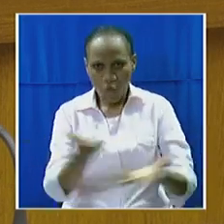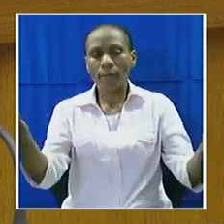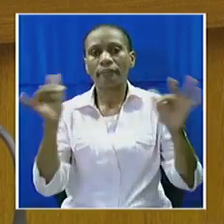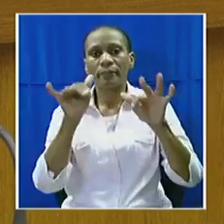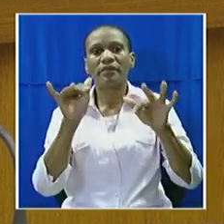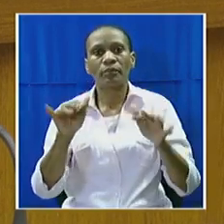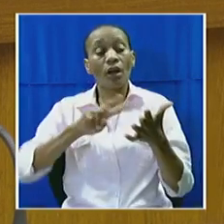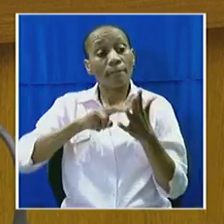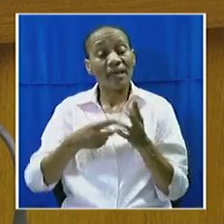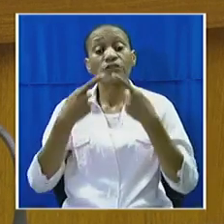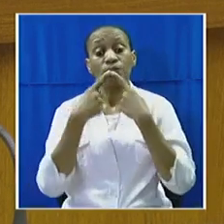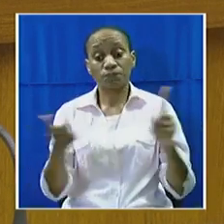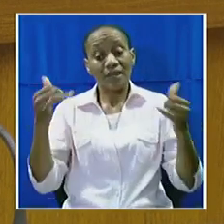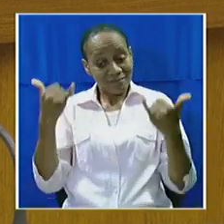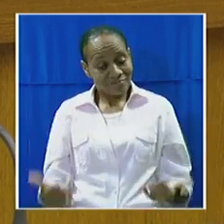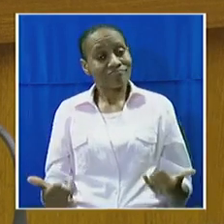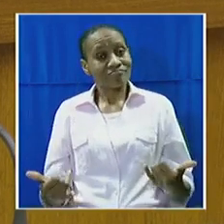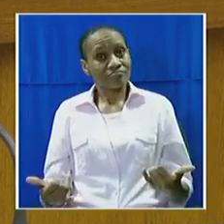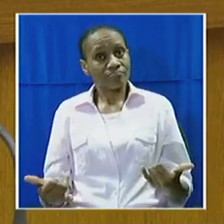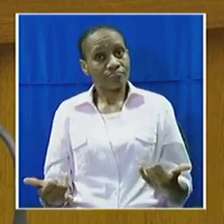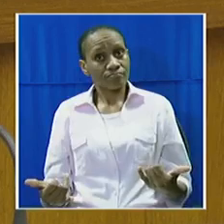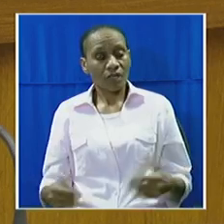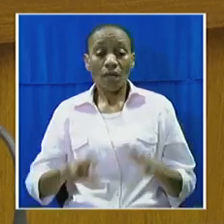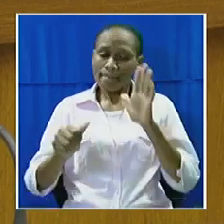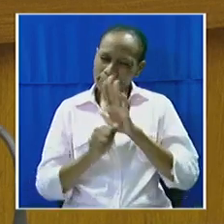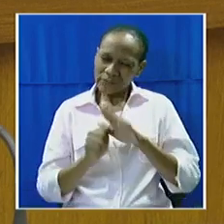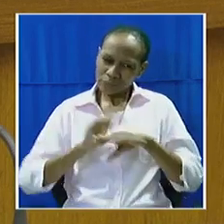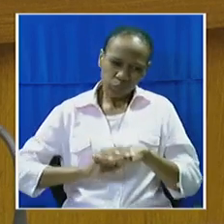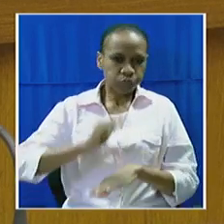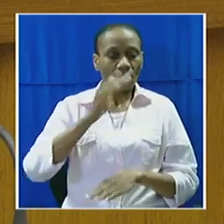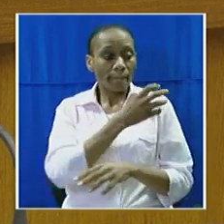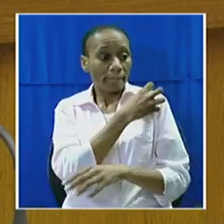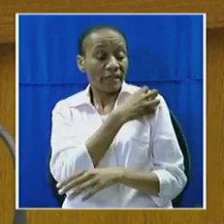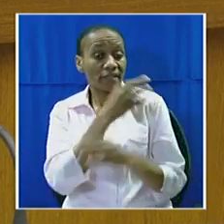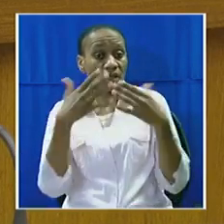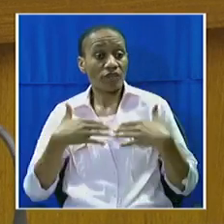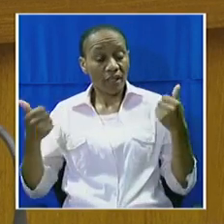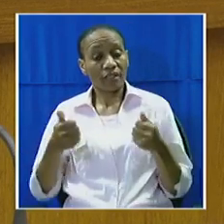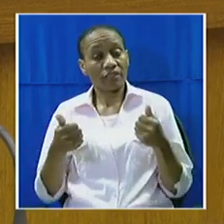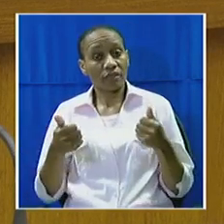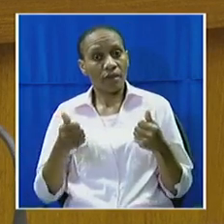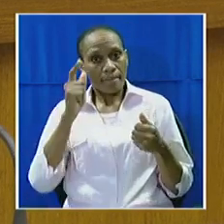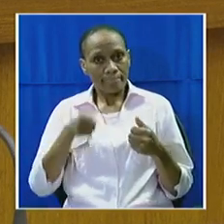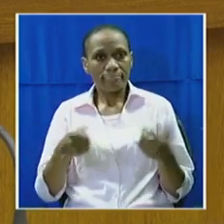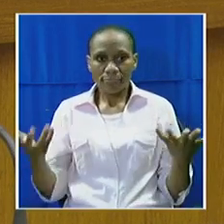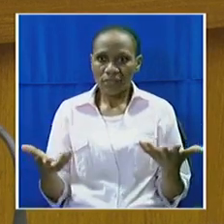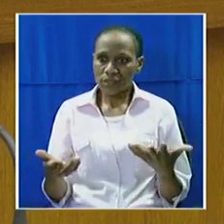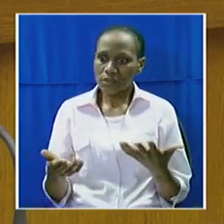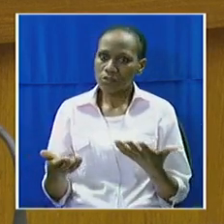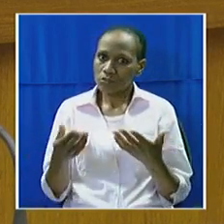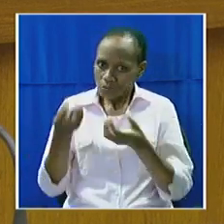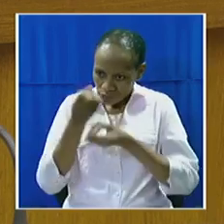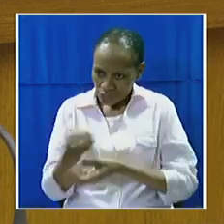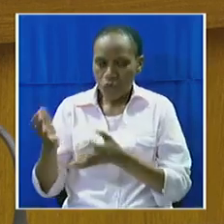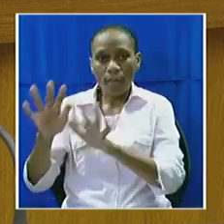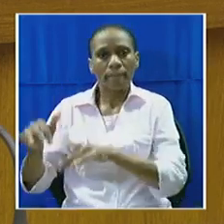those plans here today. As a priority, Minister of Health, Dr. Mkhize, needs to appraise this House on the